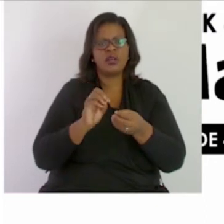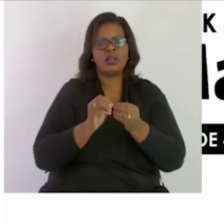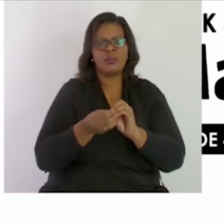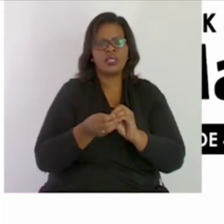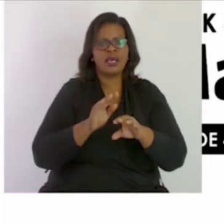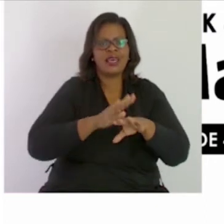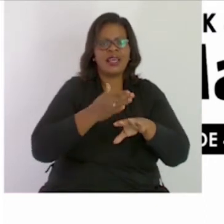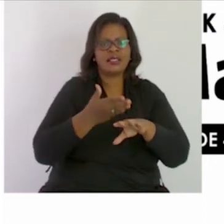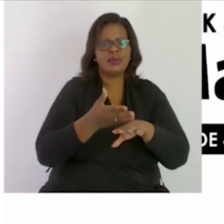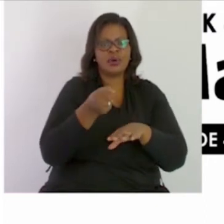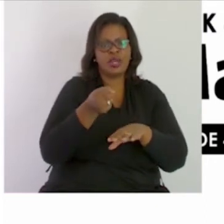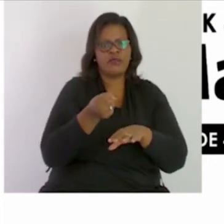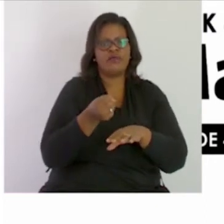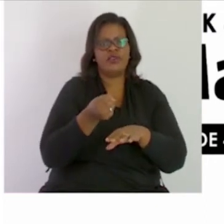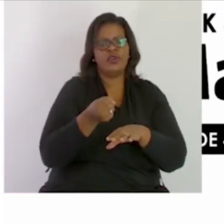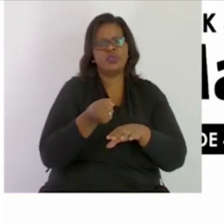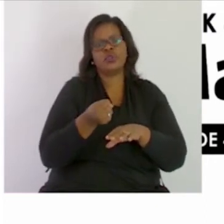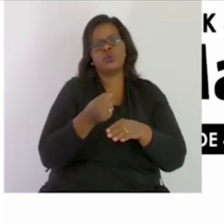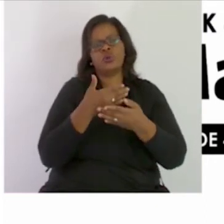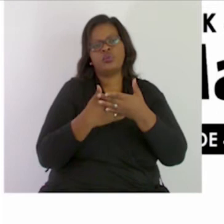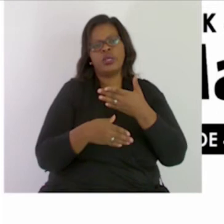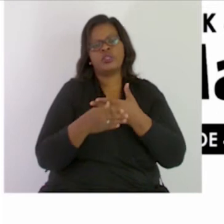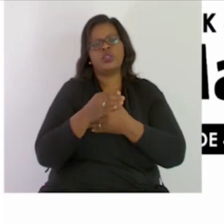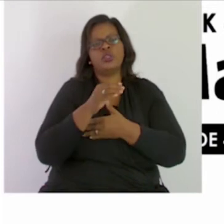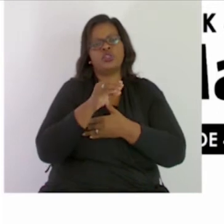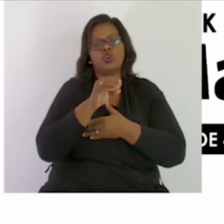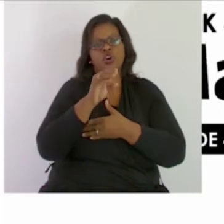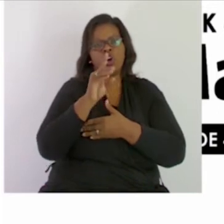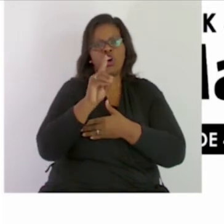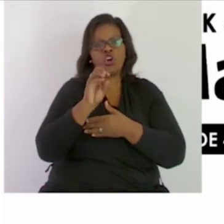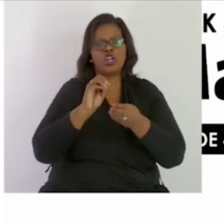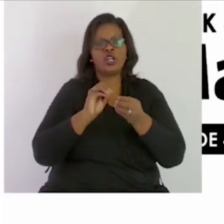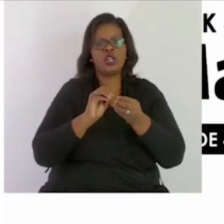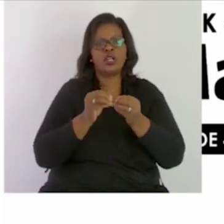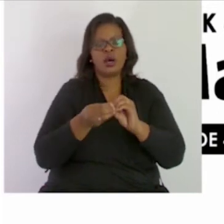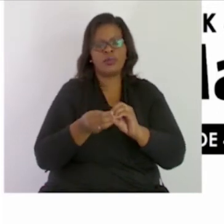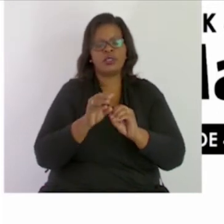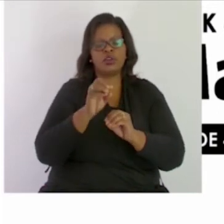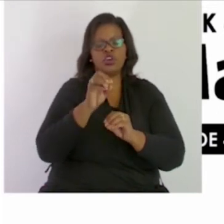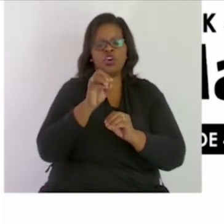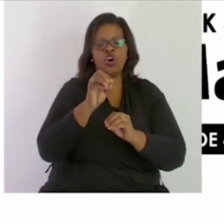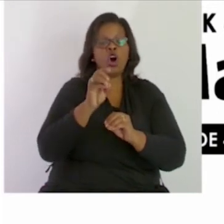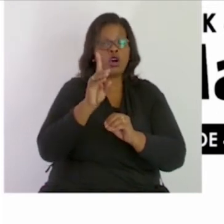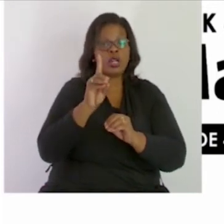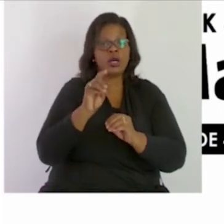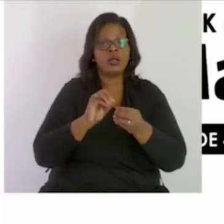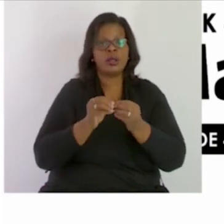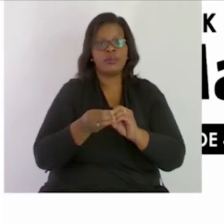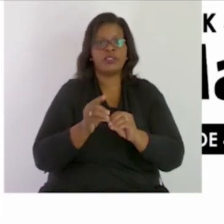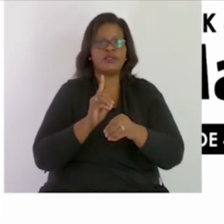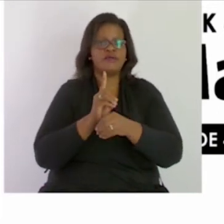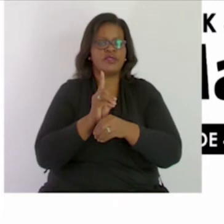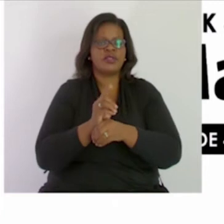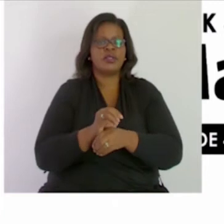shown there on page 13, which show odd numbers. The first one is 3, the next one,